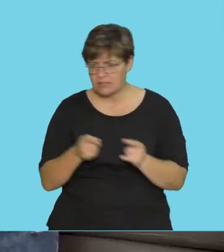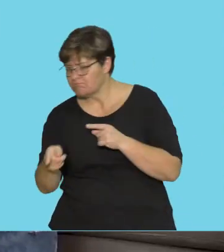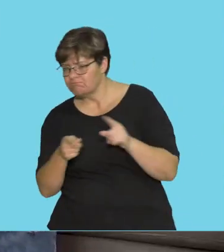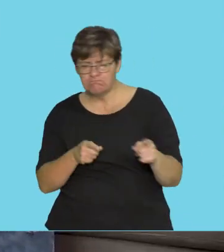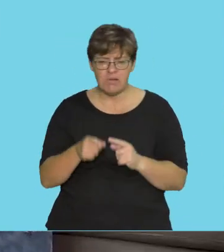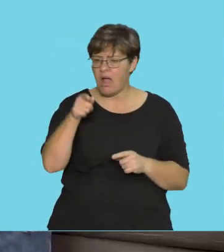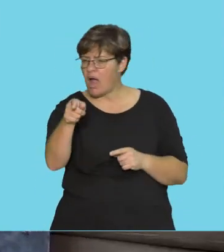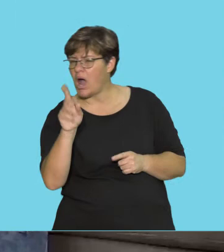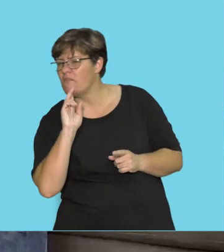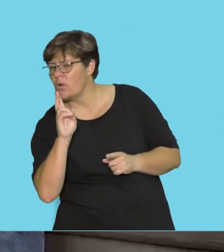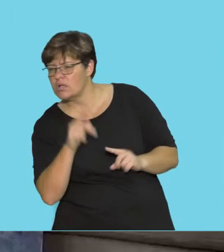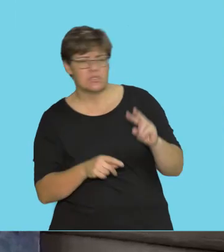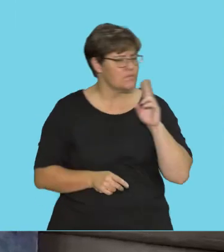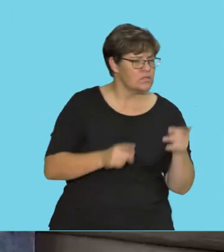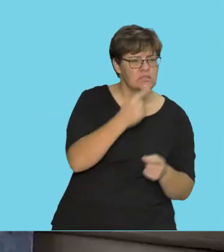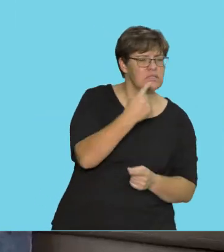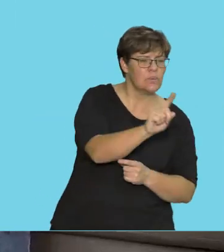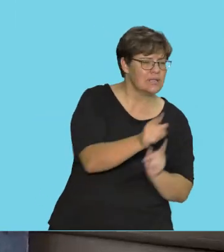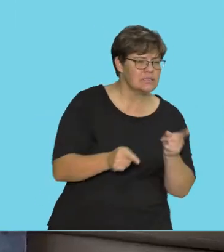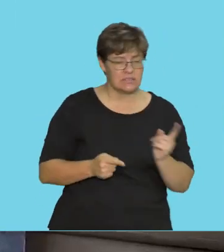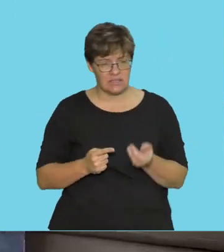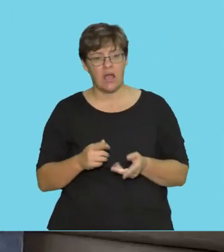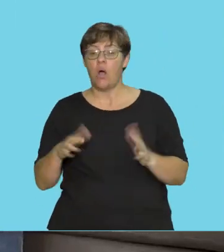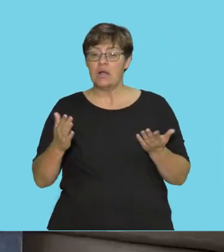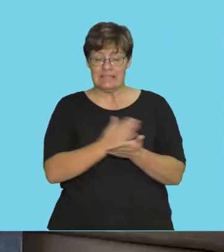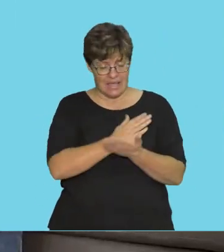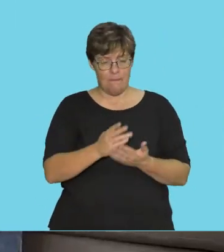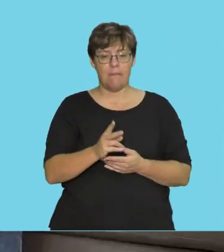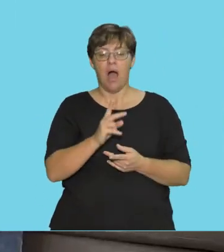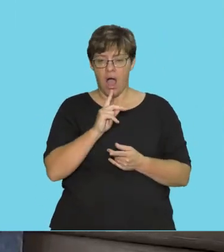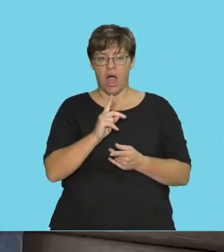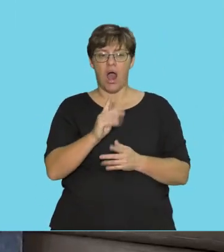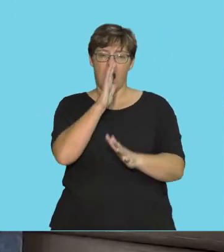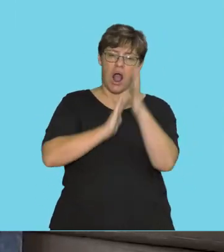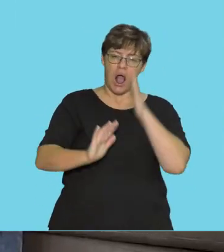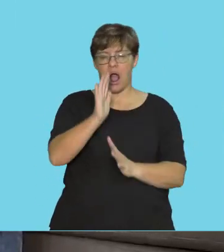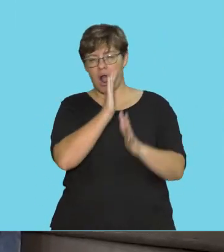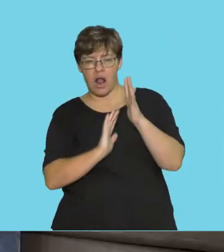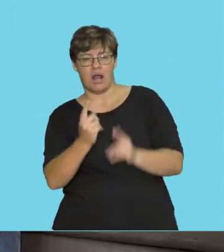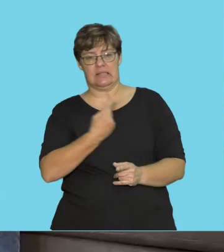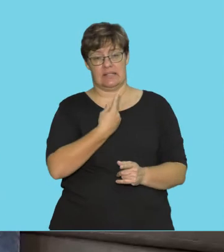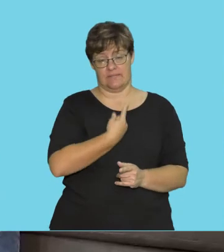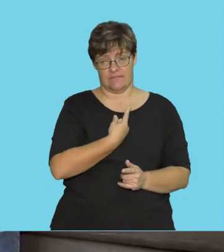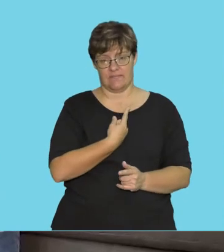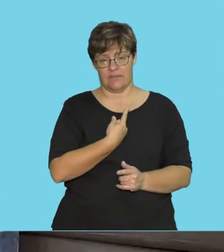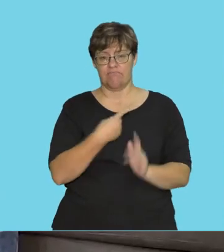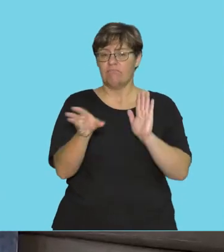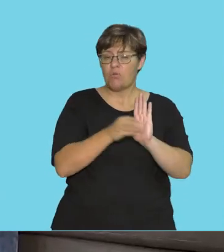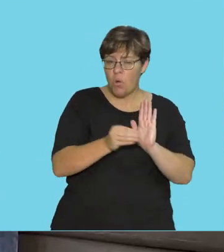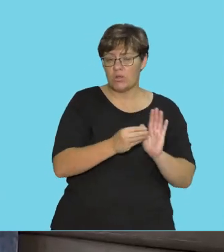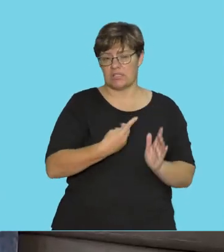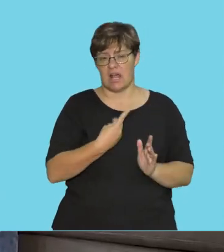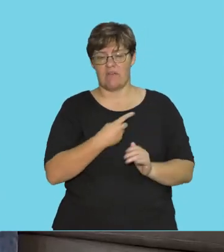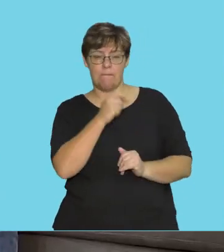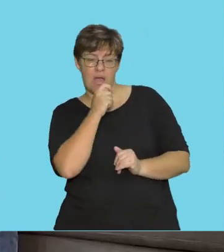discuss, and we like to hear each other's voices. Others like to hear their own voice to talk, and you like to talk the lesson back to yourself.